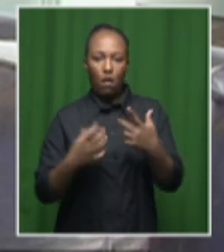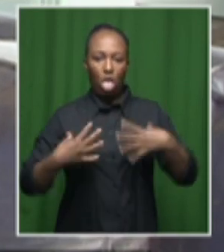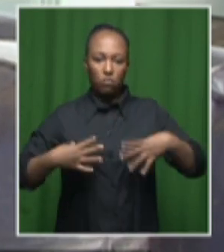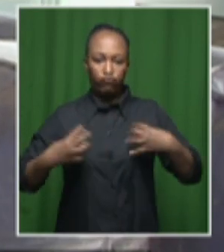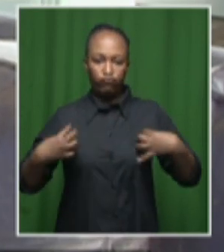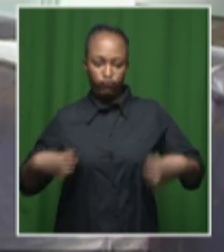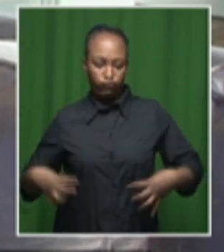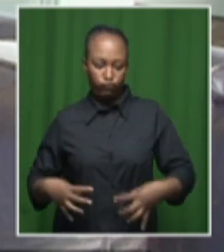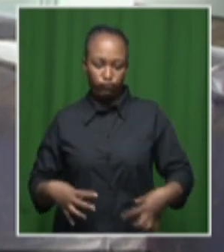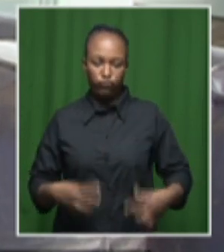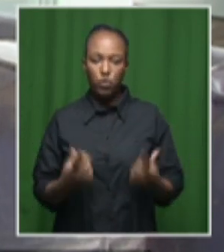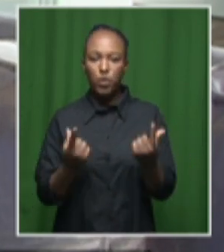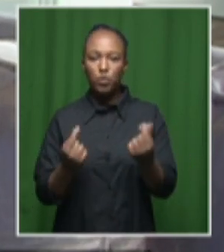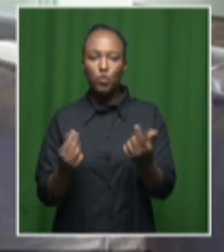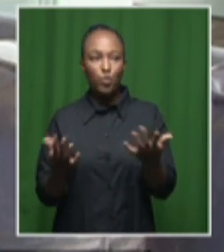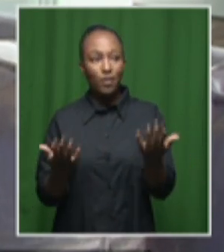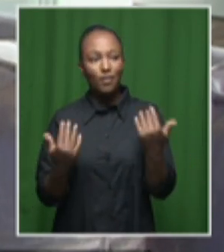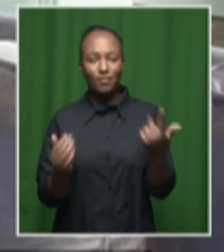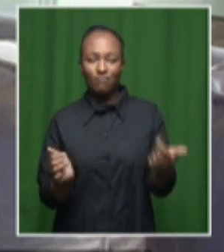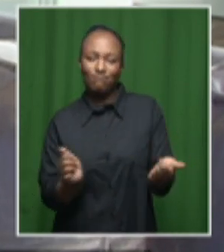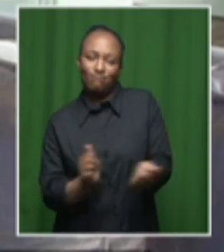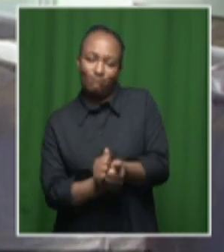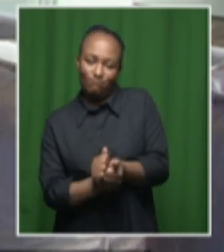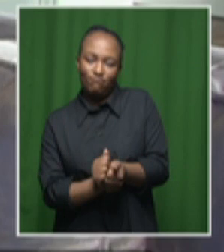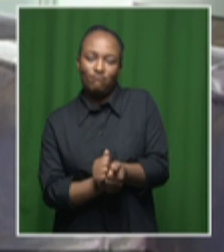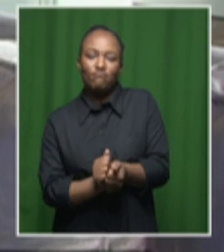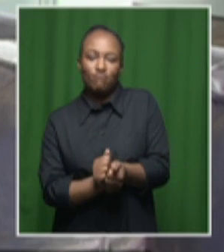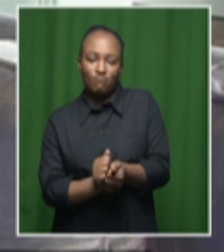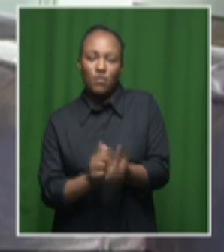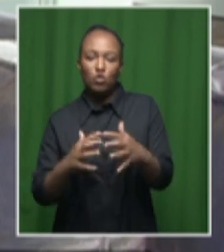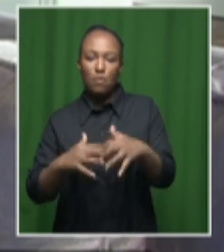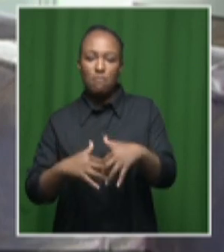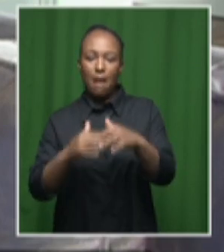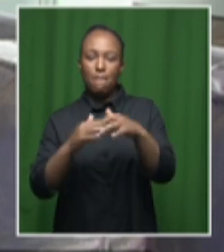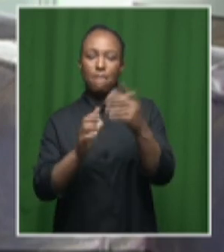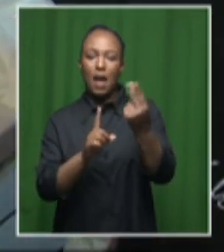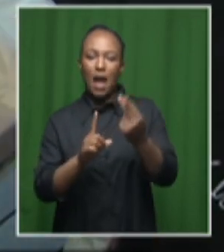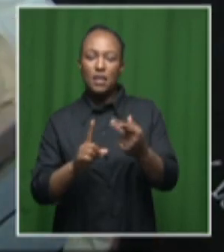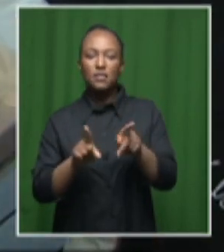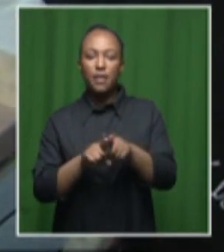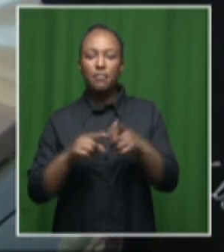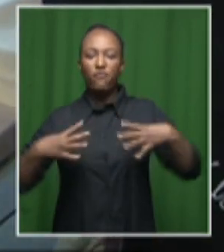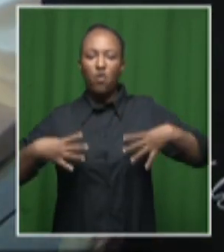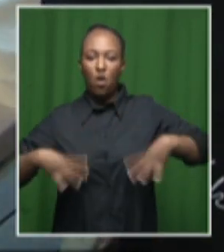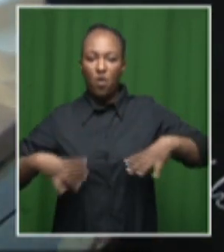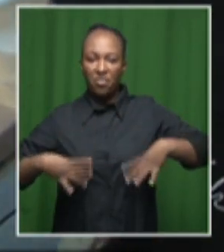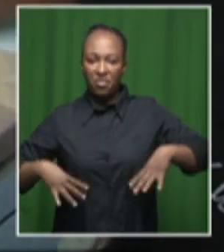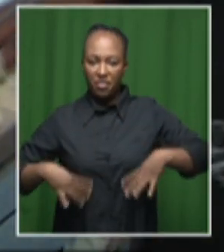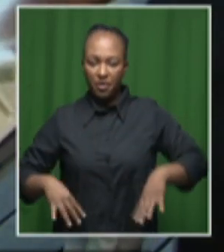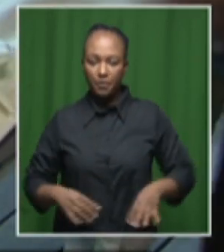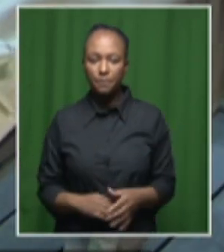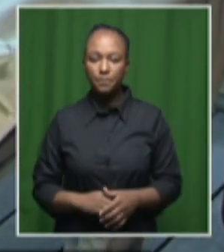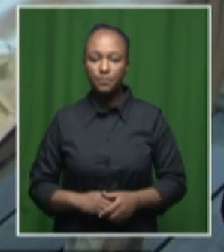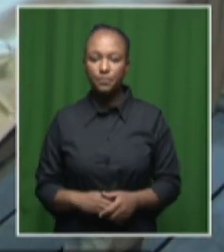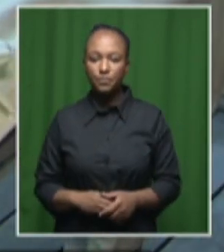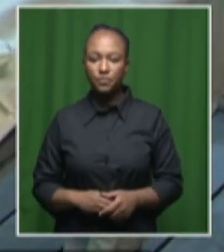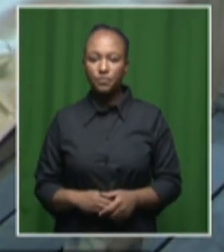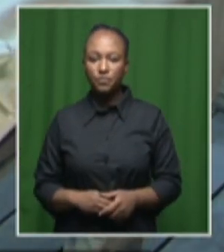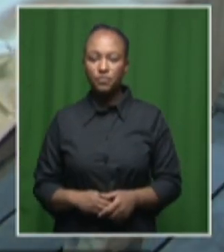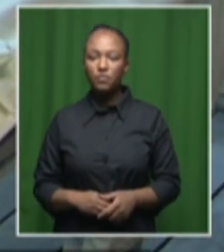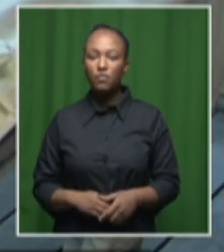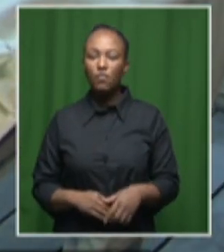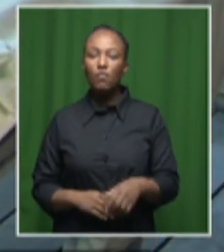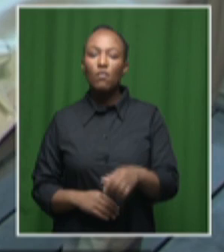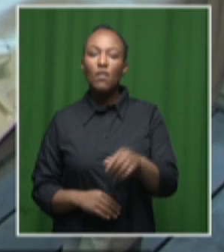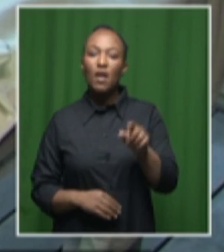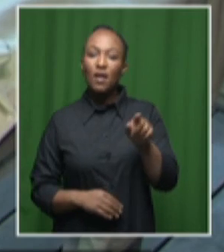sort of came together to create this amazing piece of art and clothing. The Blank Collection is the name on everyone's